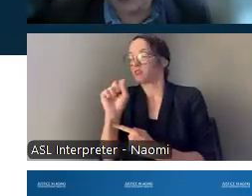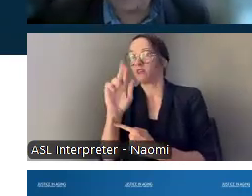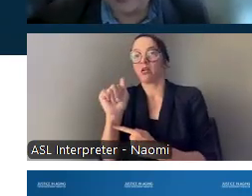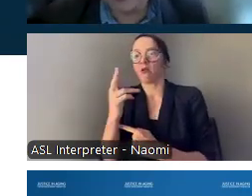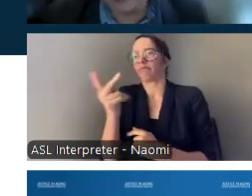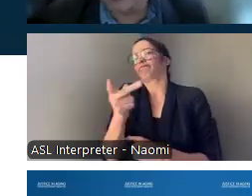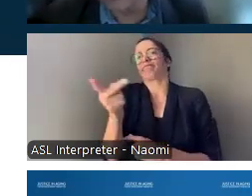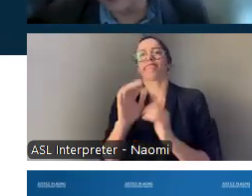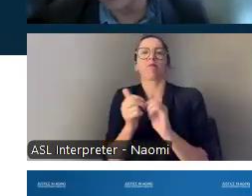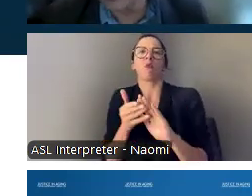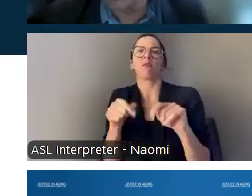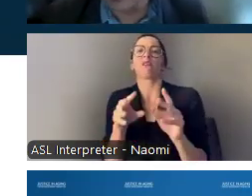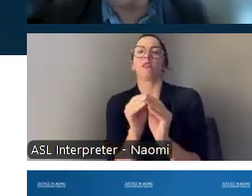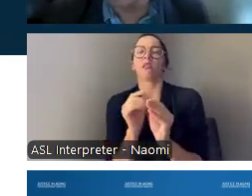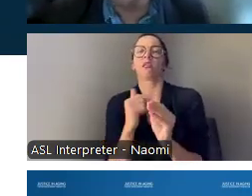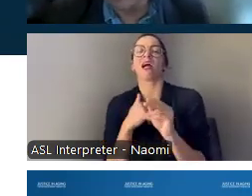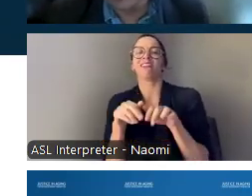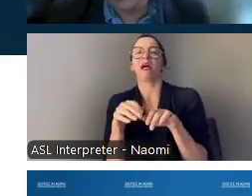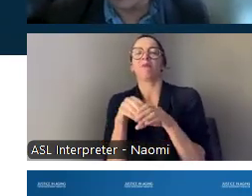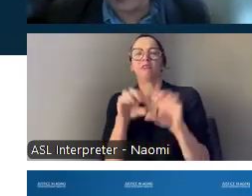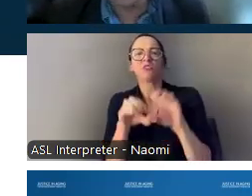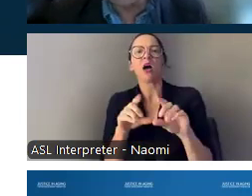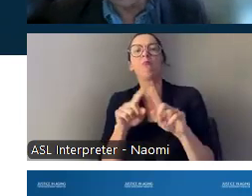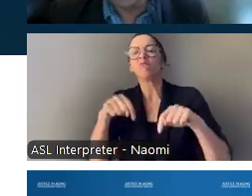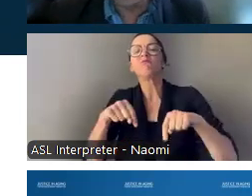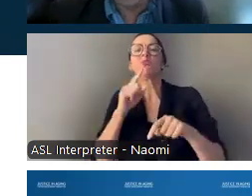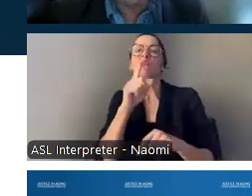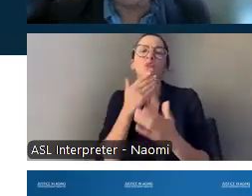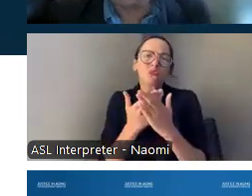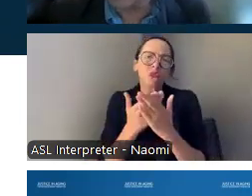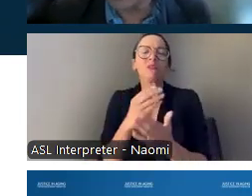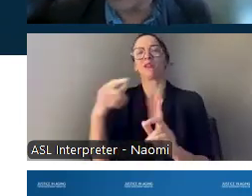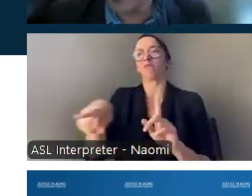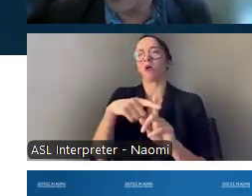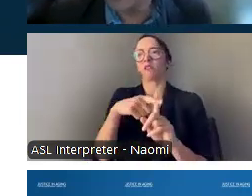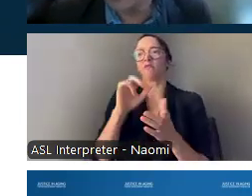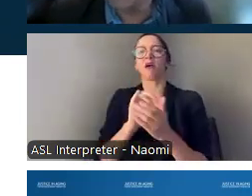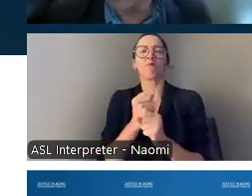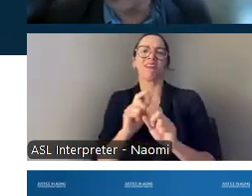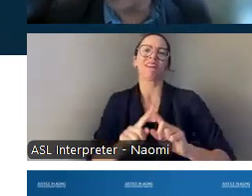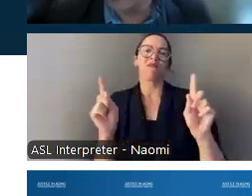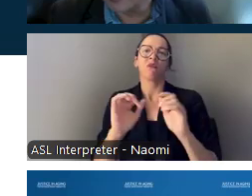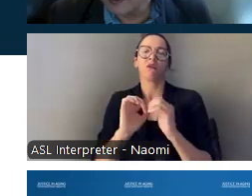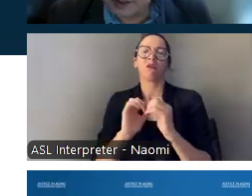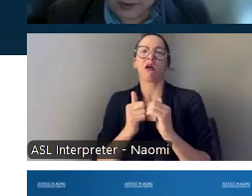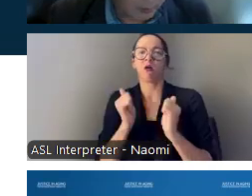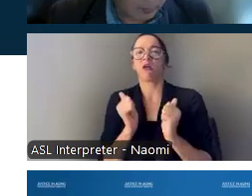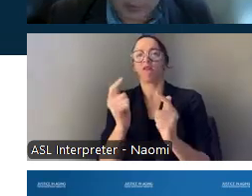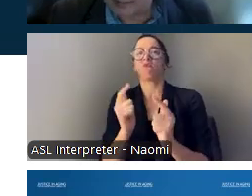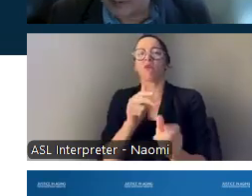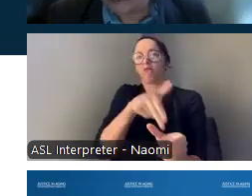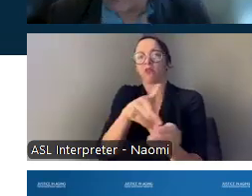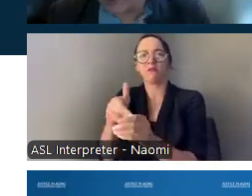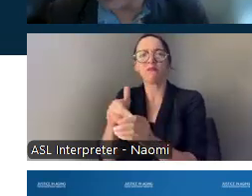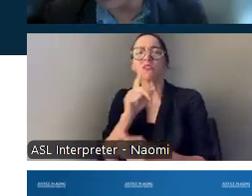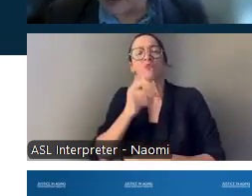that in the chat, but it's really been really good and positive, and that makes a difference in how everyone participates, and it's very welcoming. So